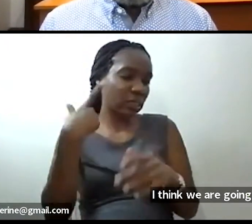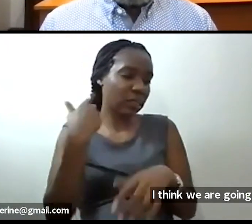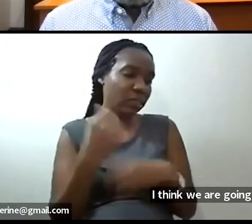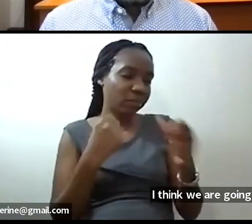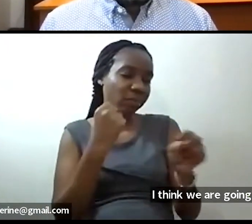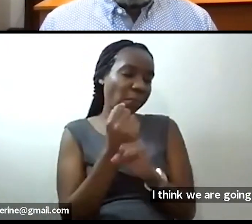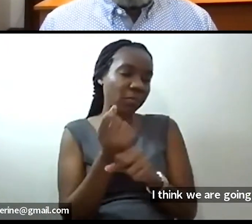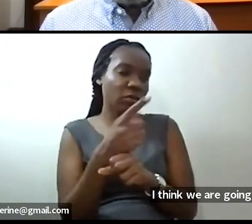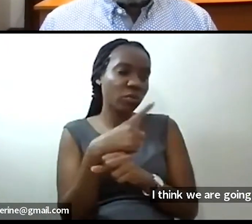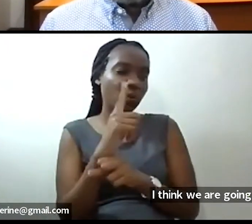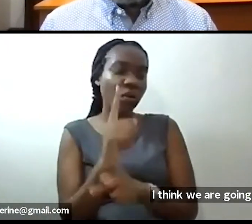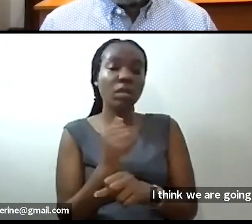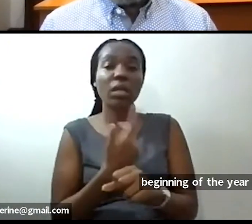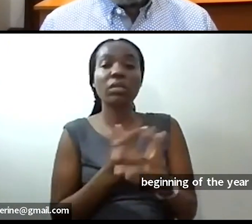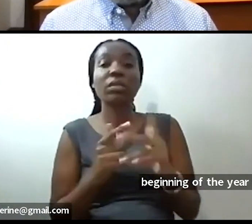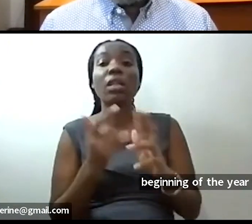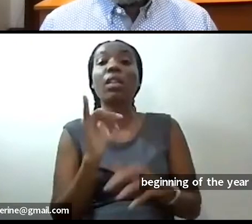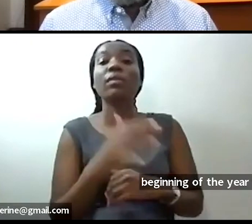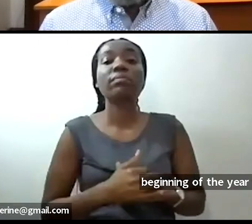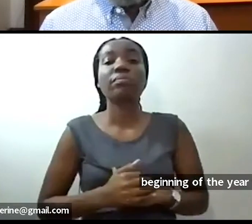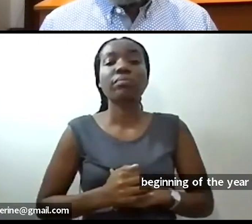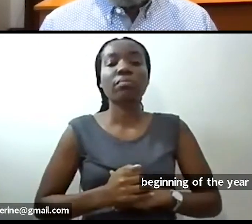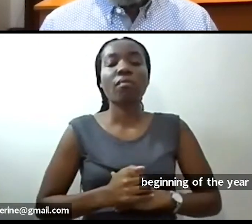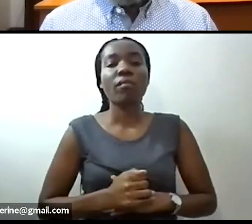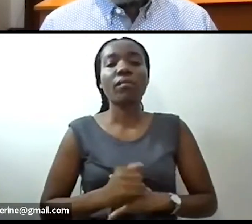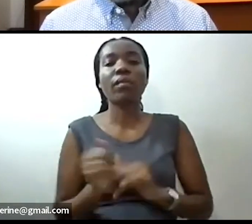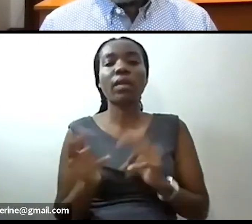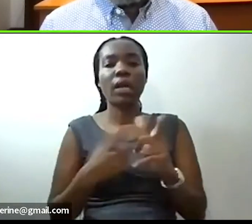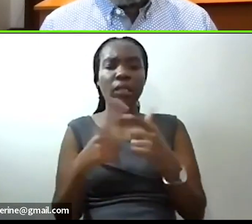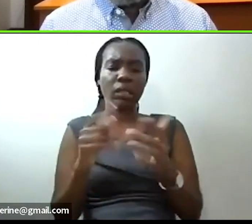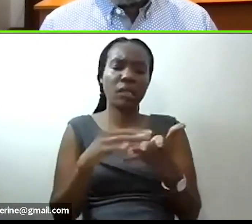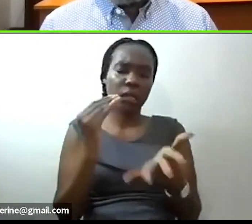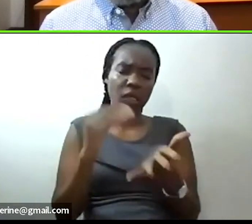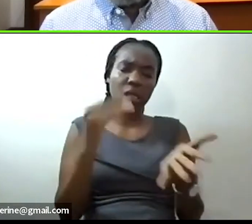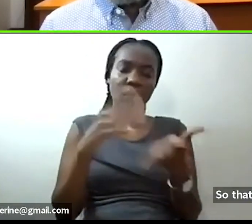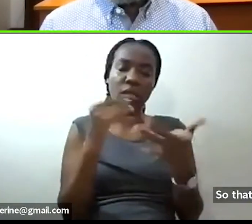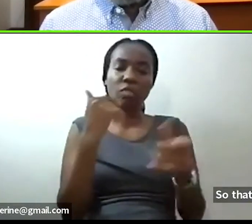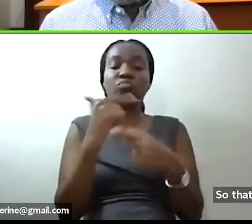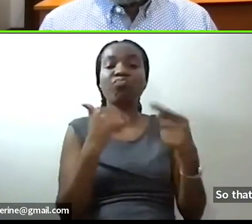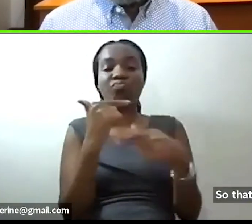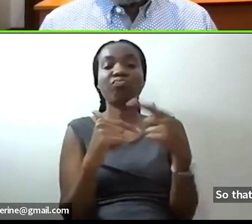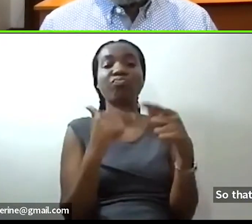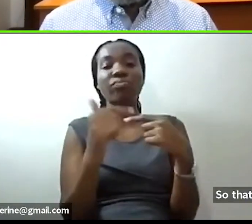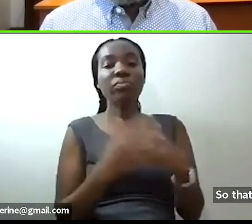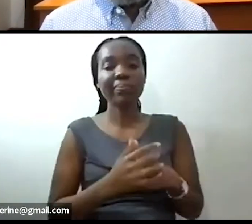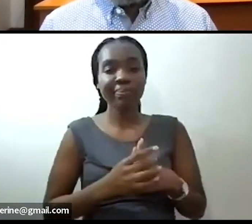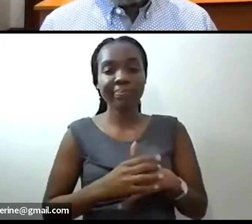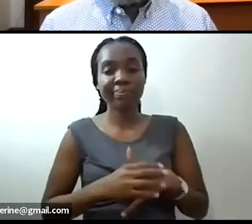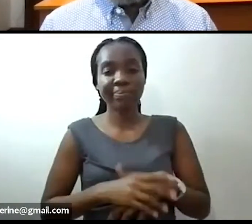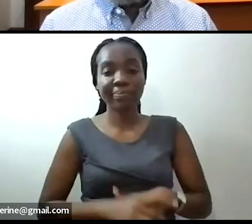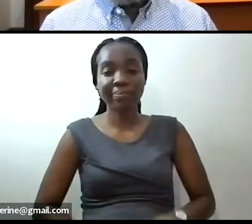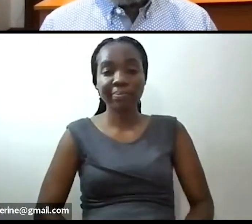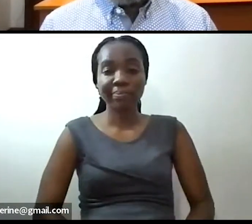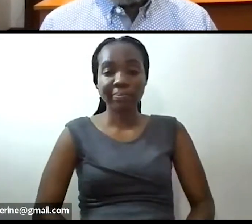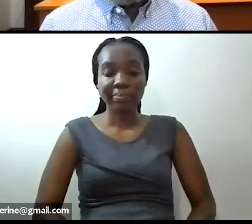one, so that Okay. then we keep learning. So We can plan, yeah. Yeah. But Bob, you have done such an amazing